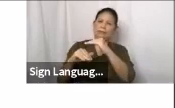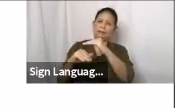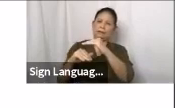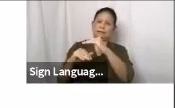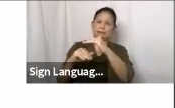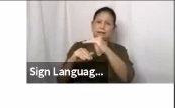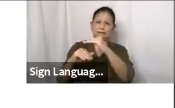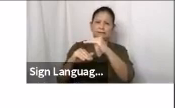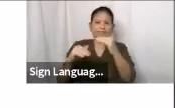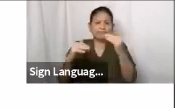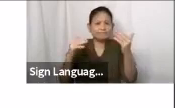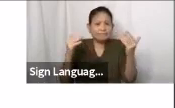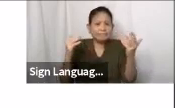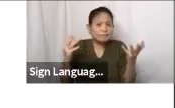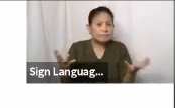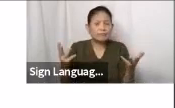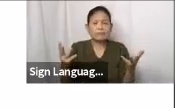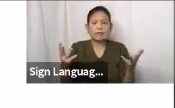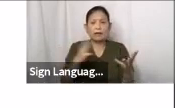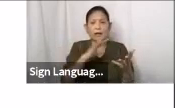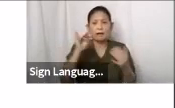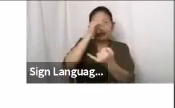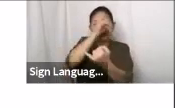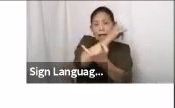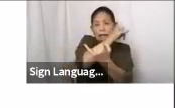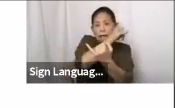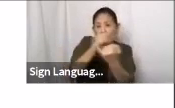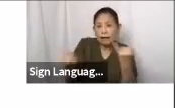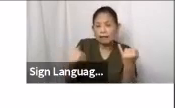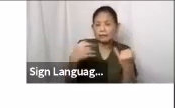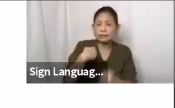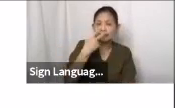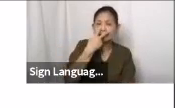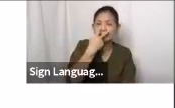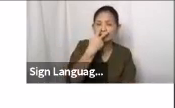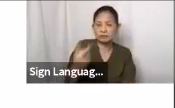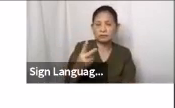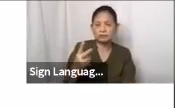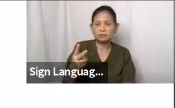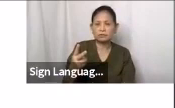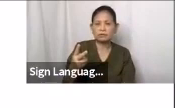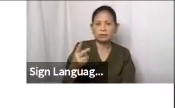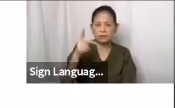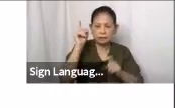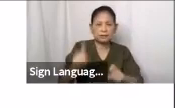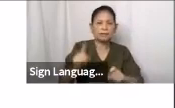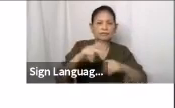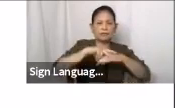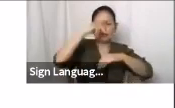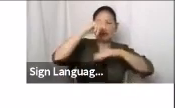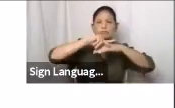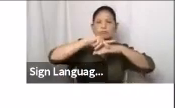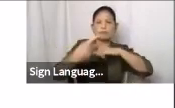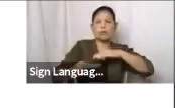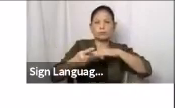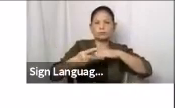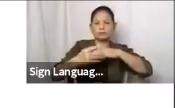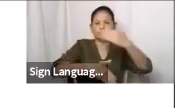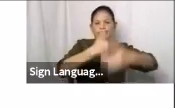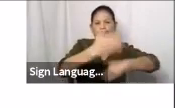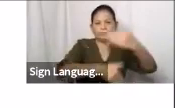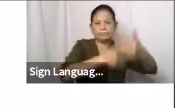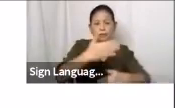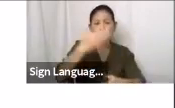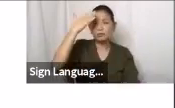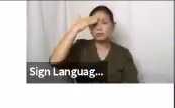And the last thing which we have seen is the need for the post follow-up mechanism, because obviously once you've been